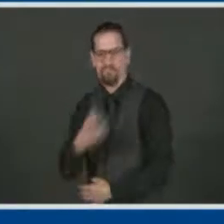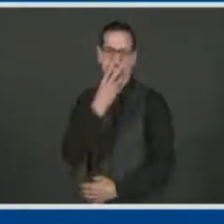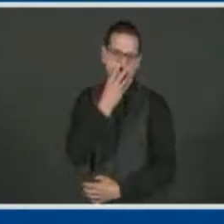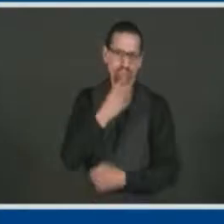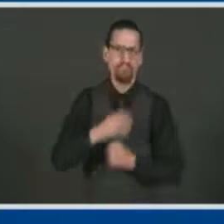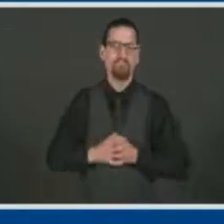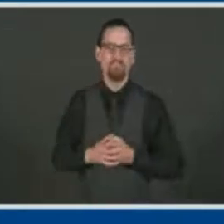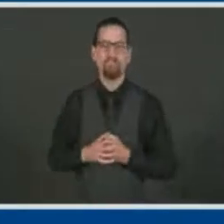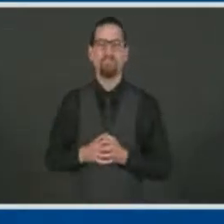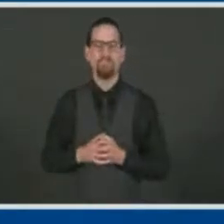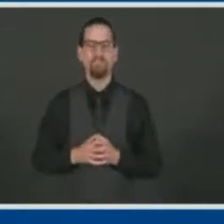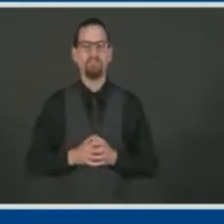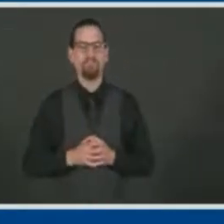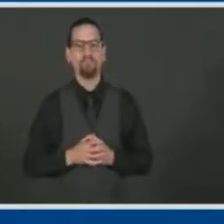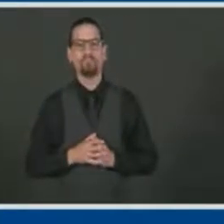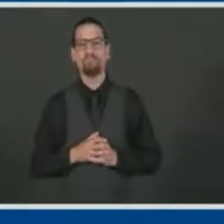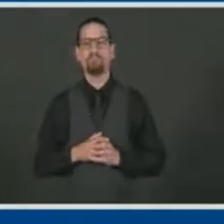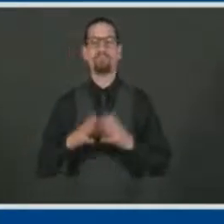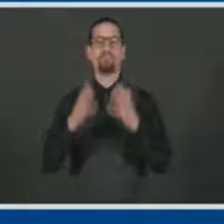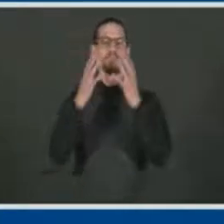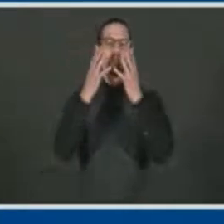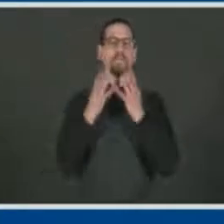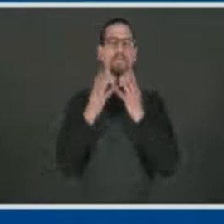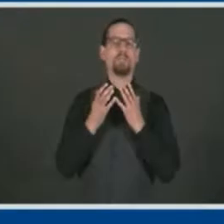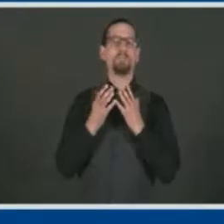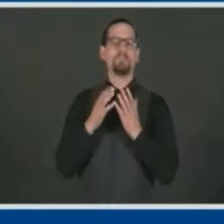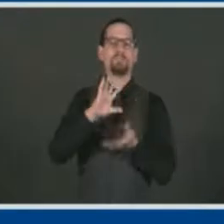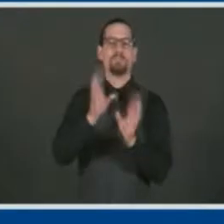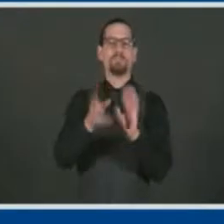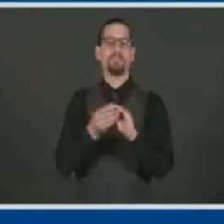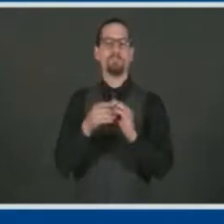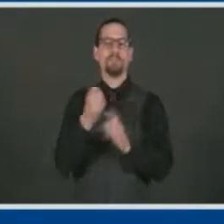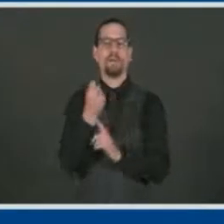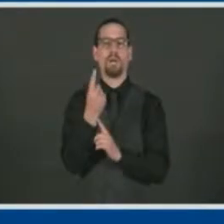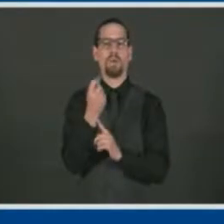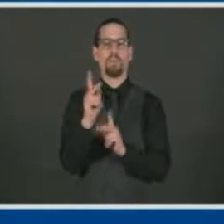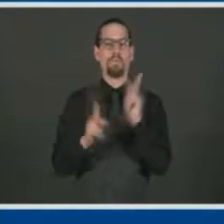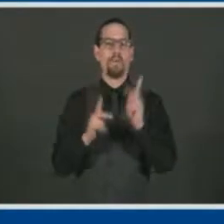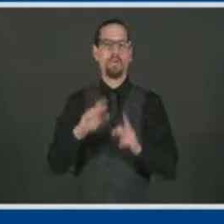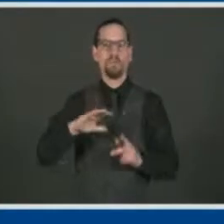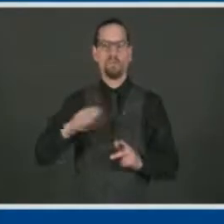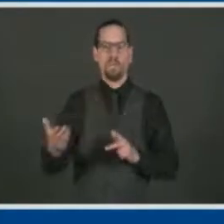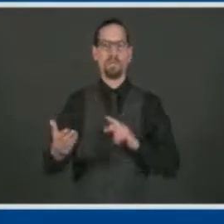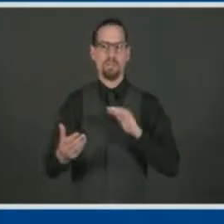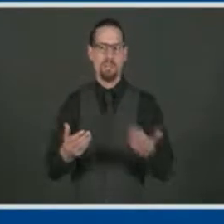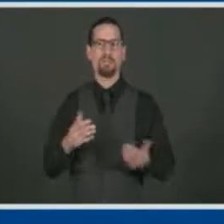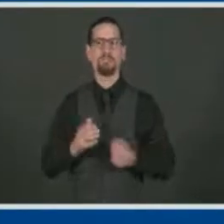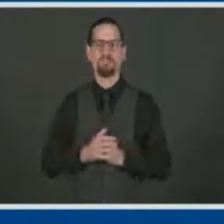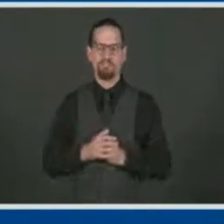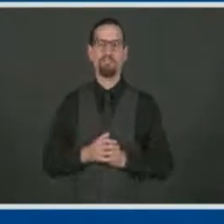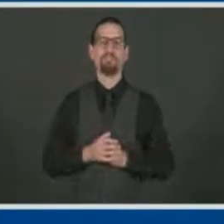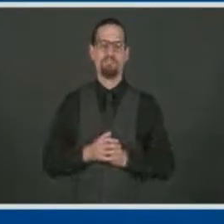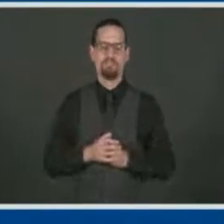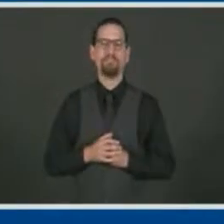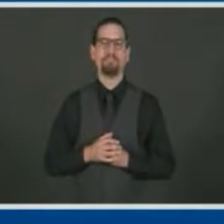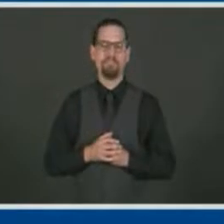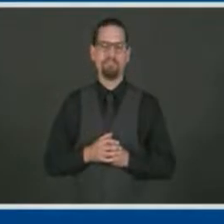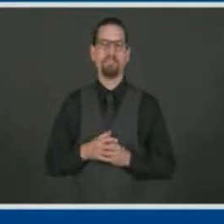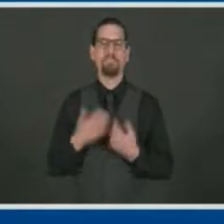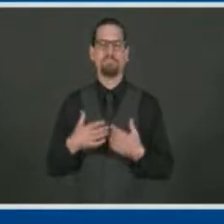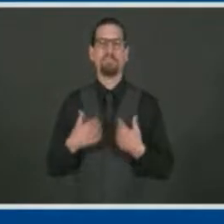ICU. Sadly, we have 11 new COVID-19 associated fatalities to